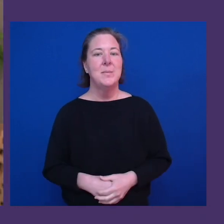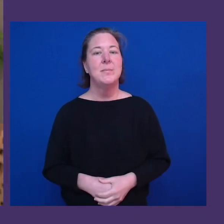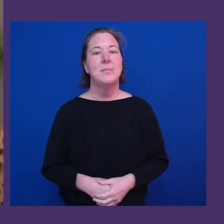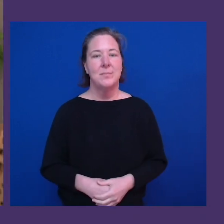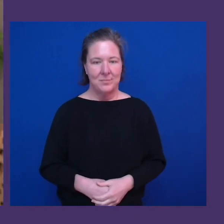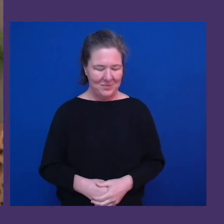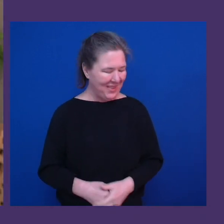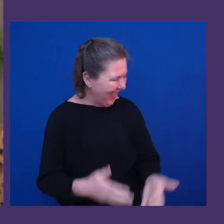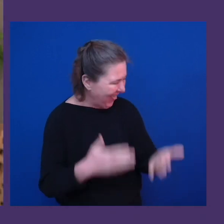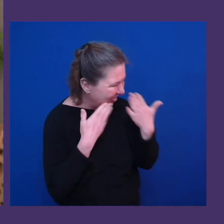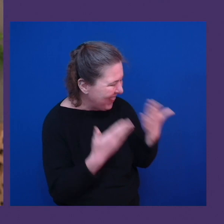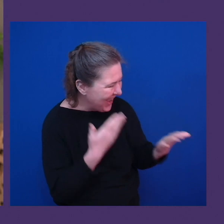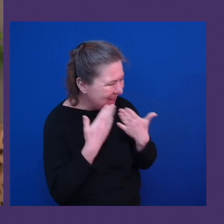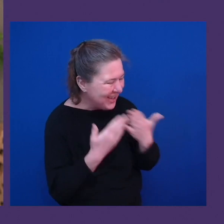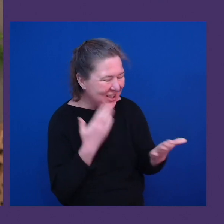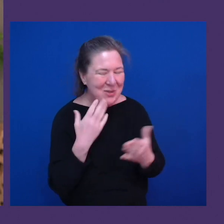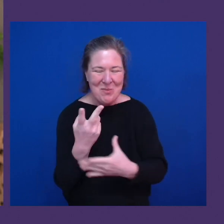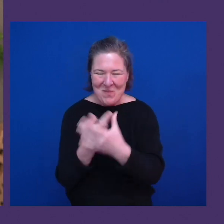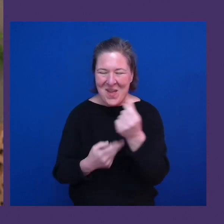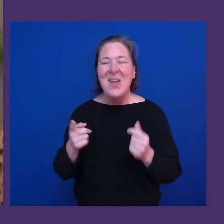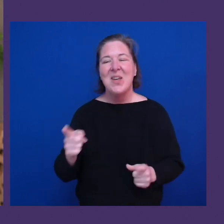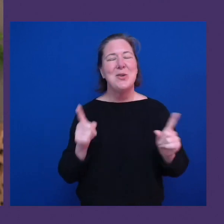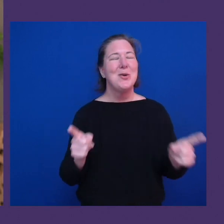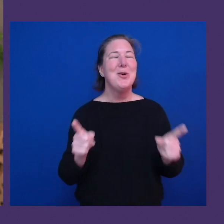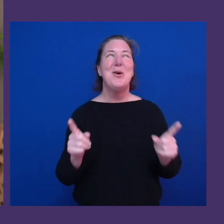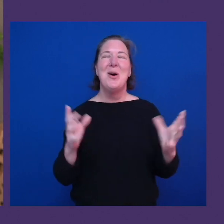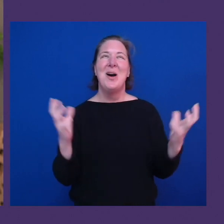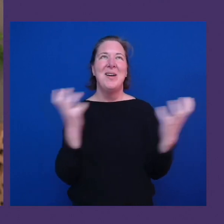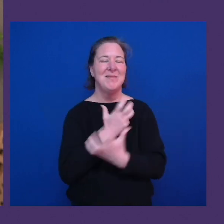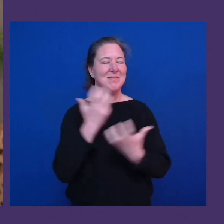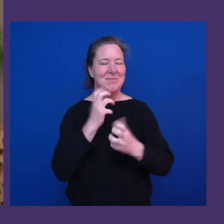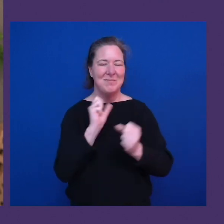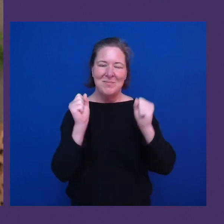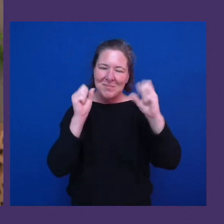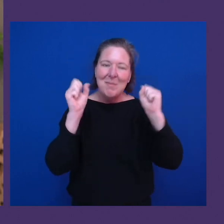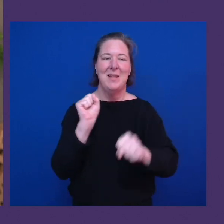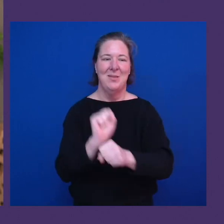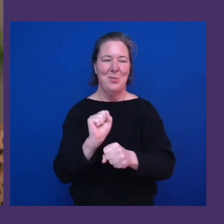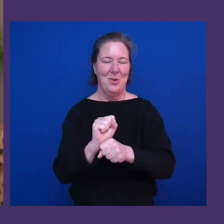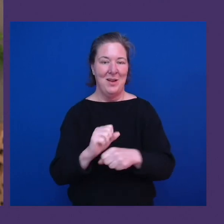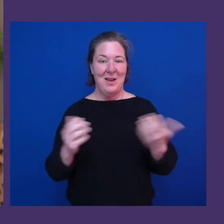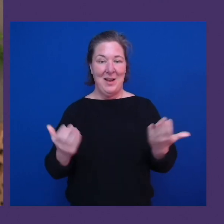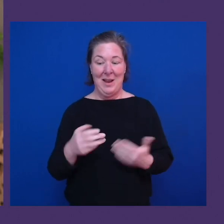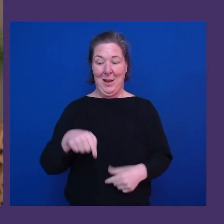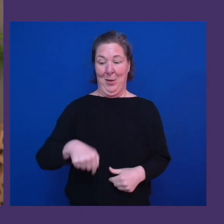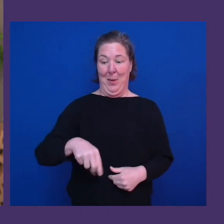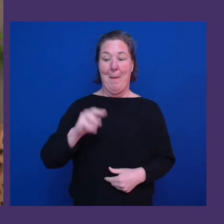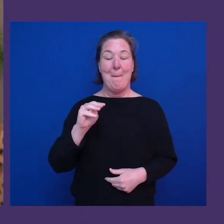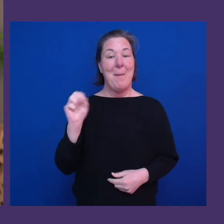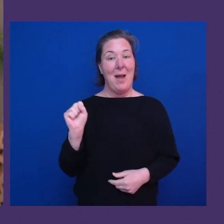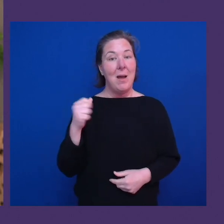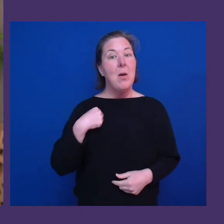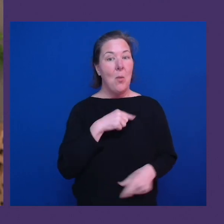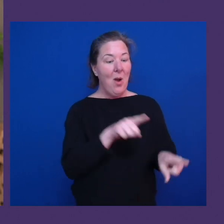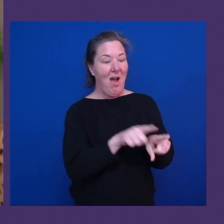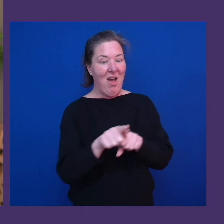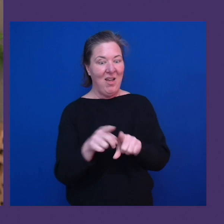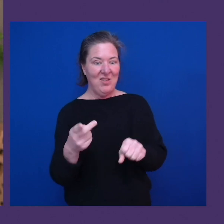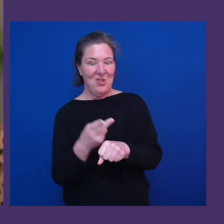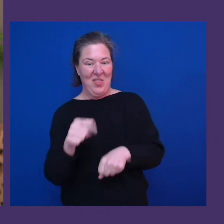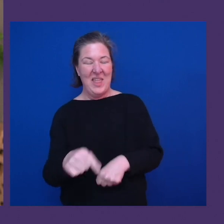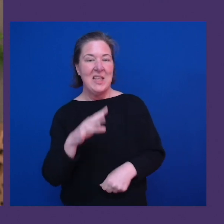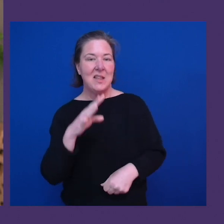Thank you, Kenta and Victor. You folks are doing amazing work. Here at Microsoft, we are also using this speech